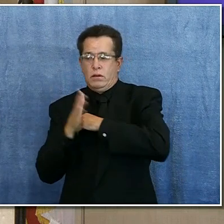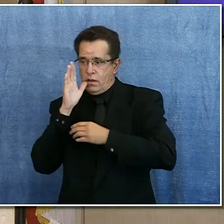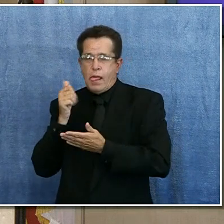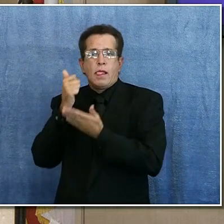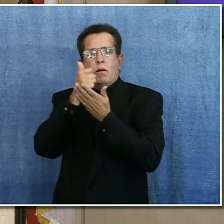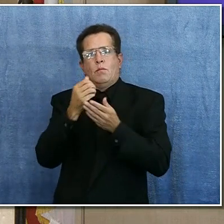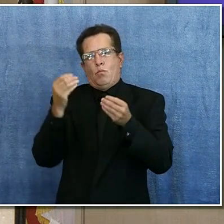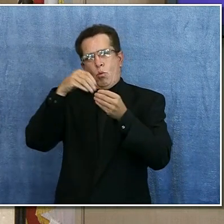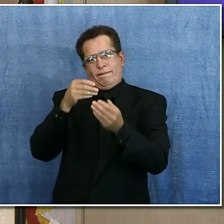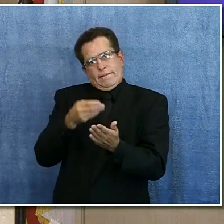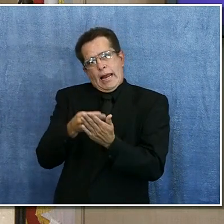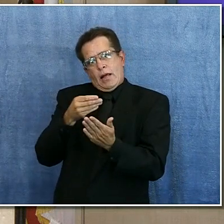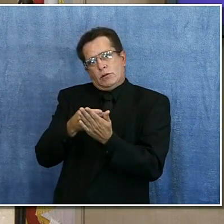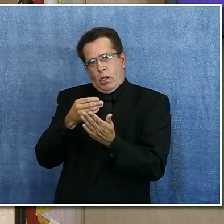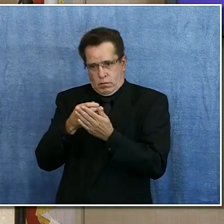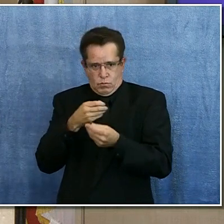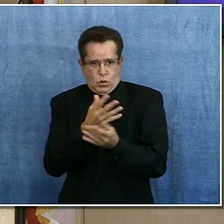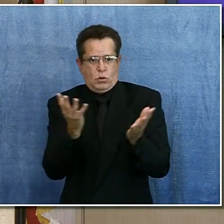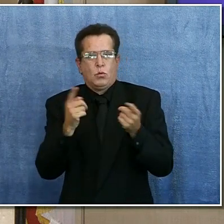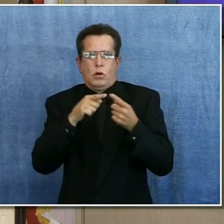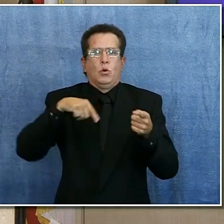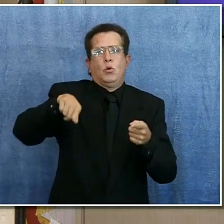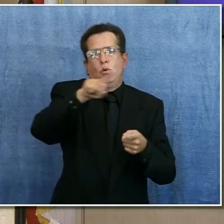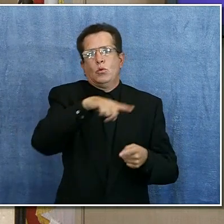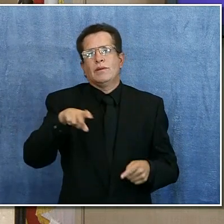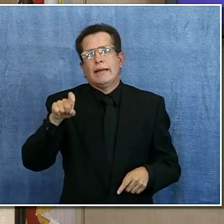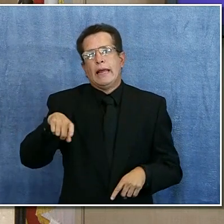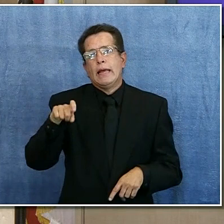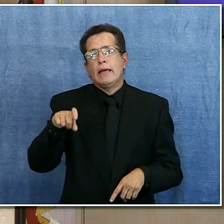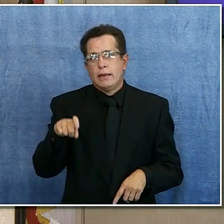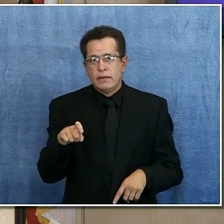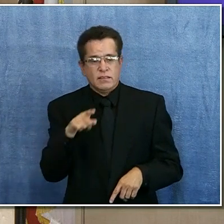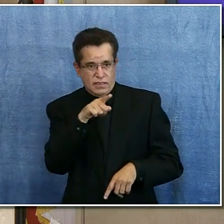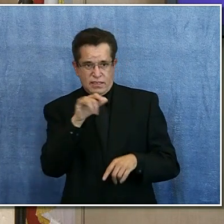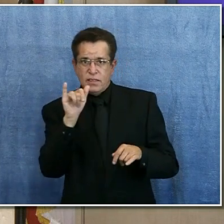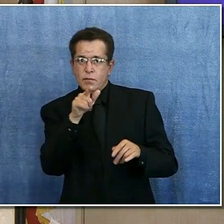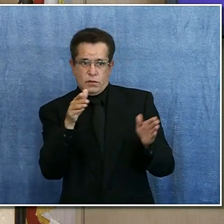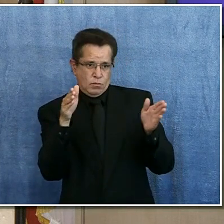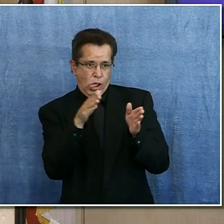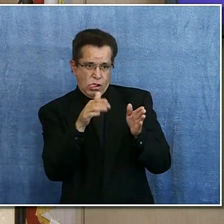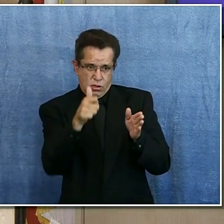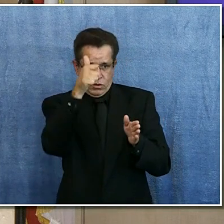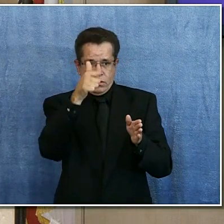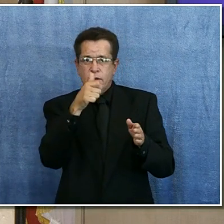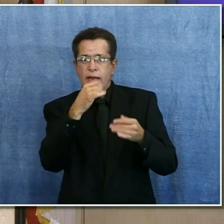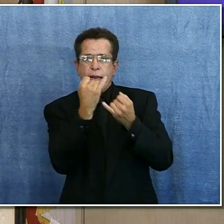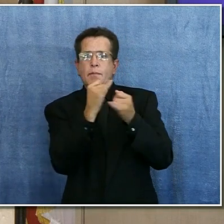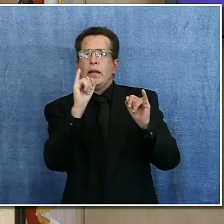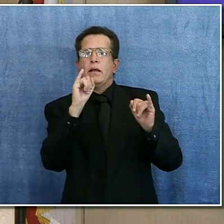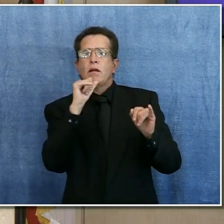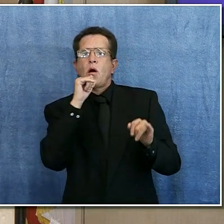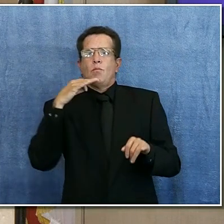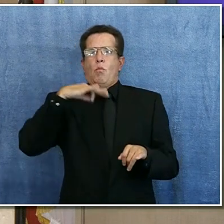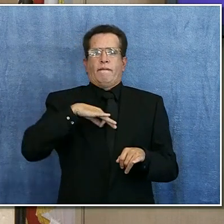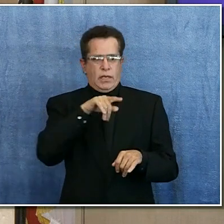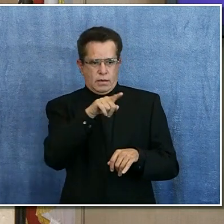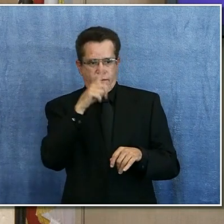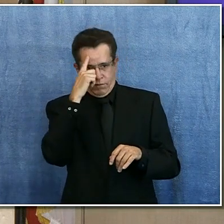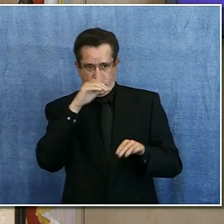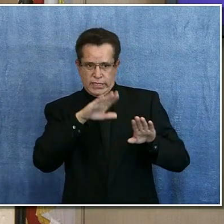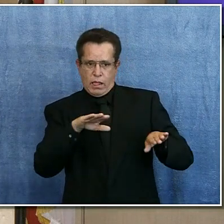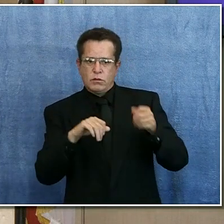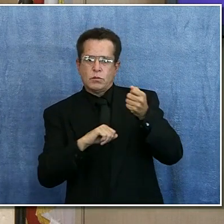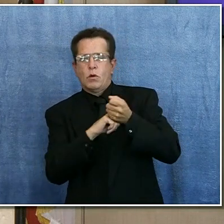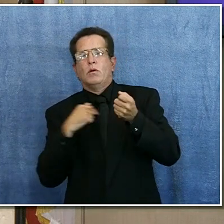financial flexibility that our child care providers need, particularly the smaller and nonprofit independent child care providers. These